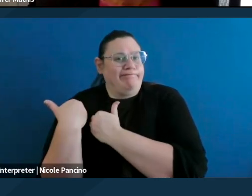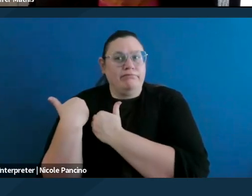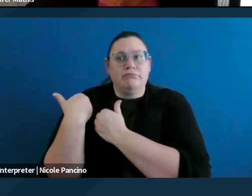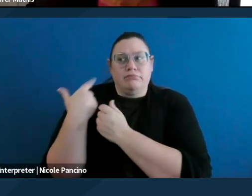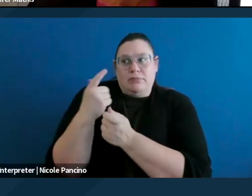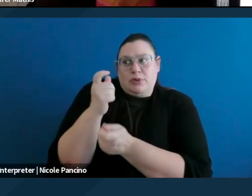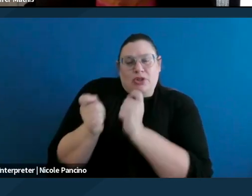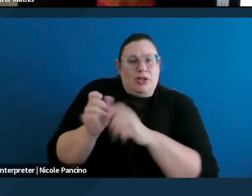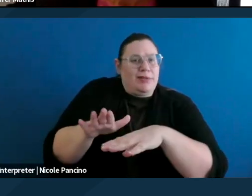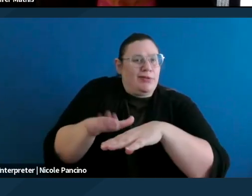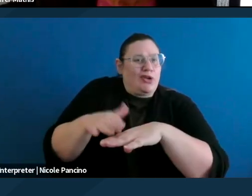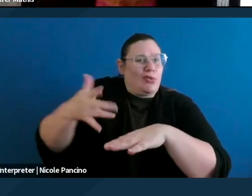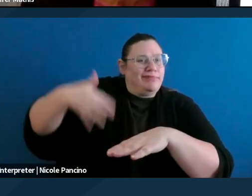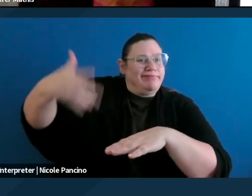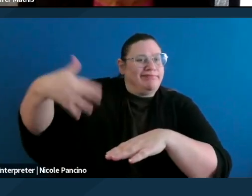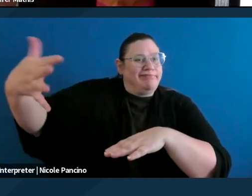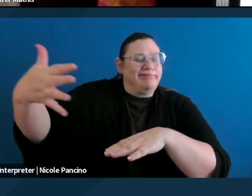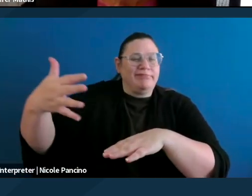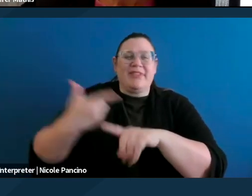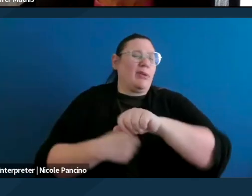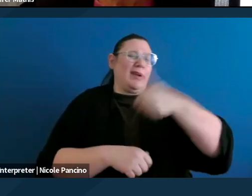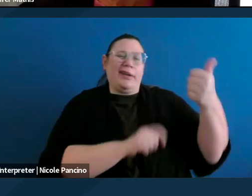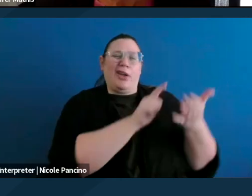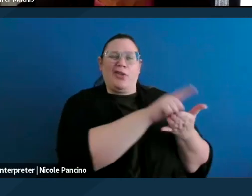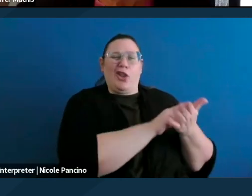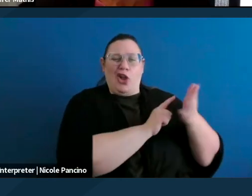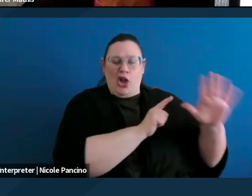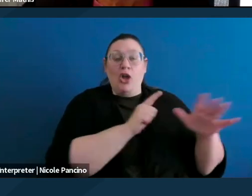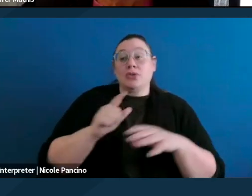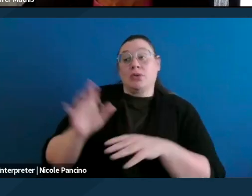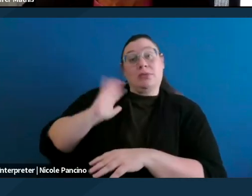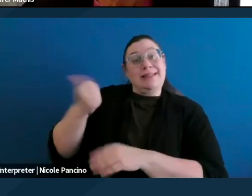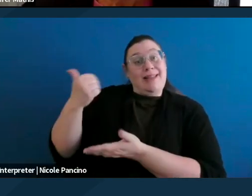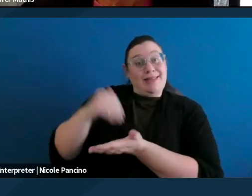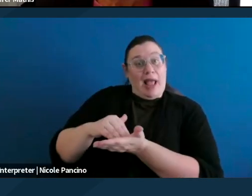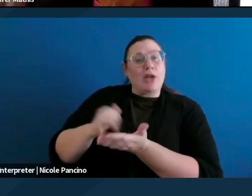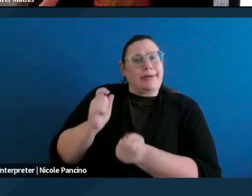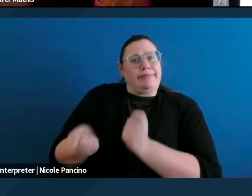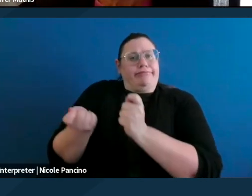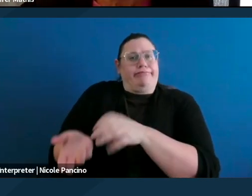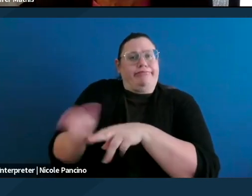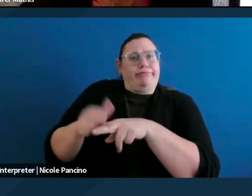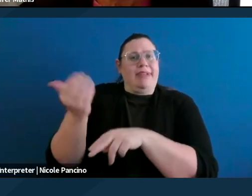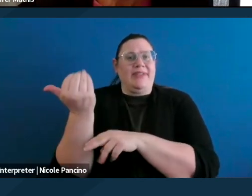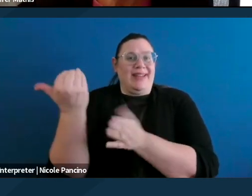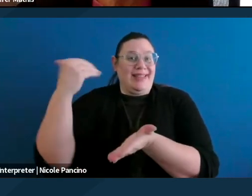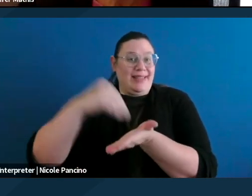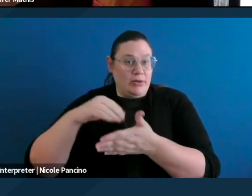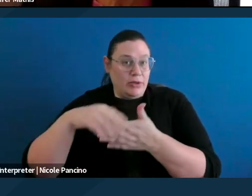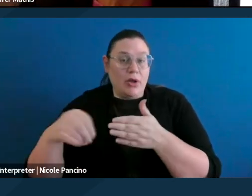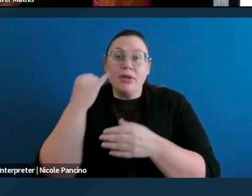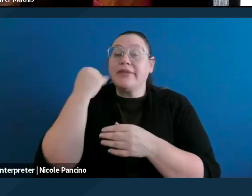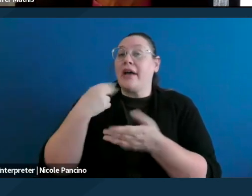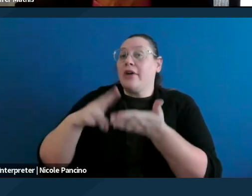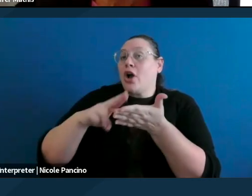that threshold periodically under another law, and so that has been adjusted to $15,000 if you have a contract of at